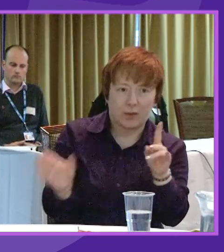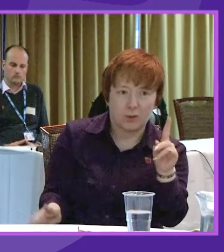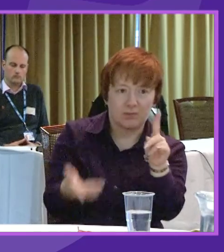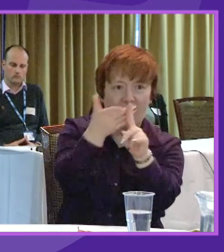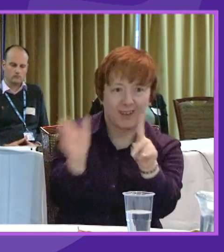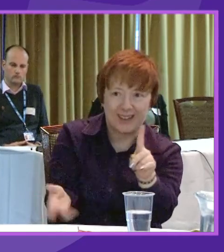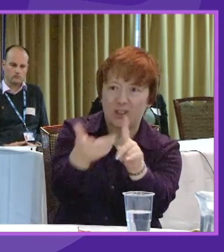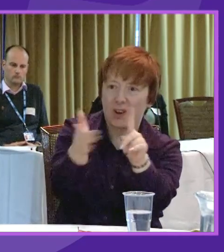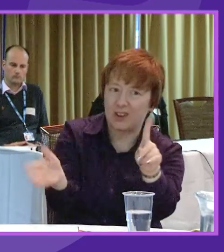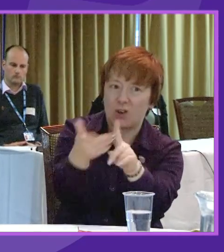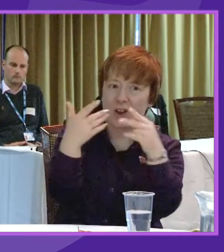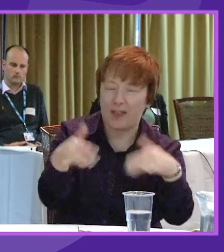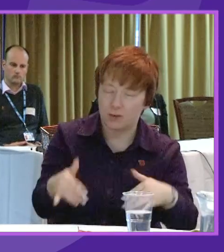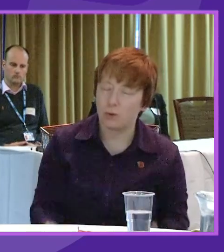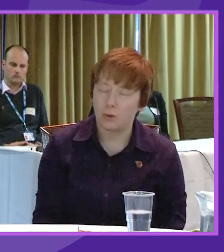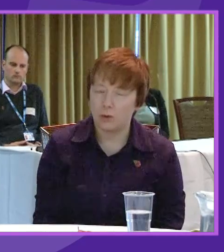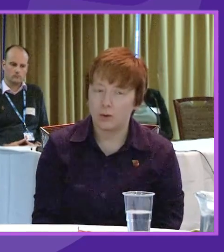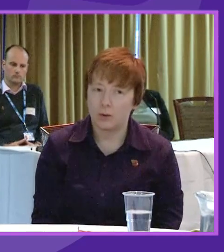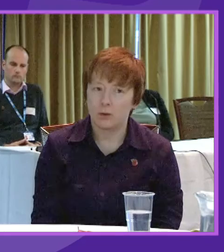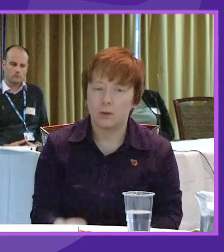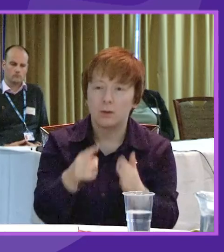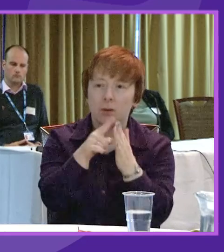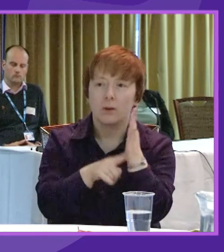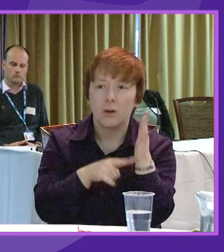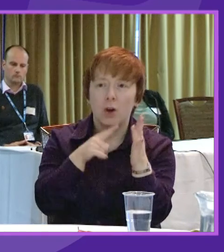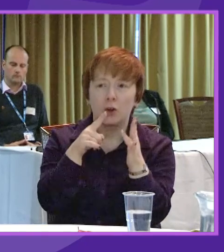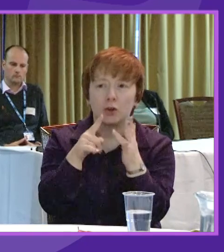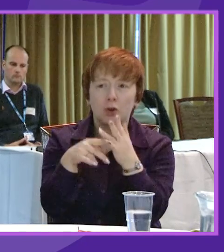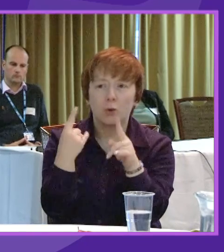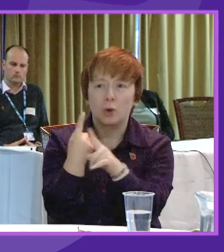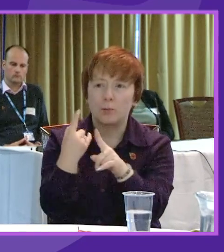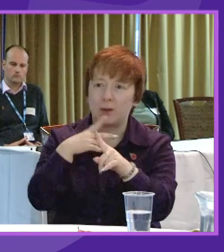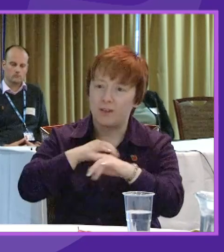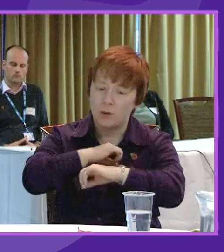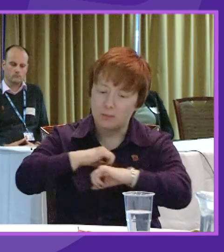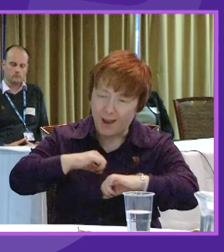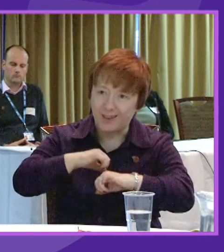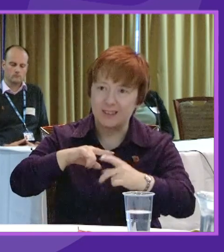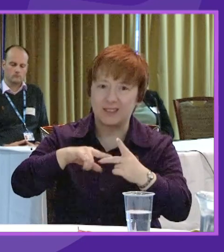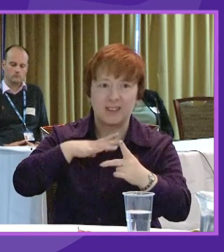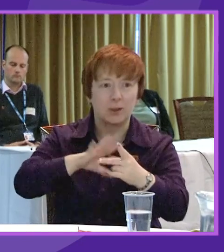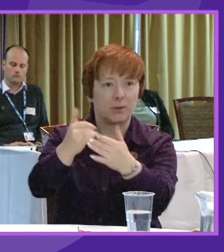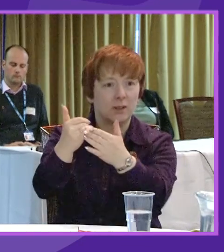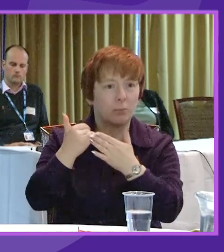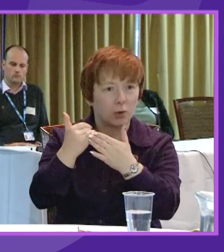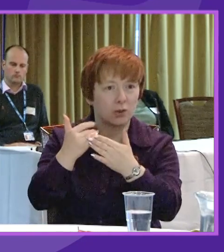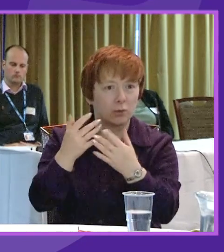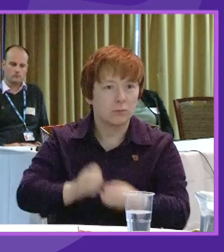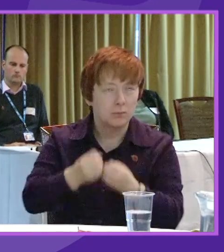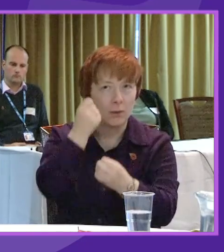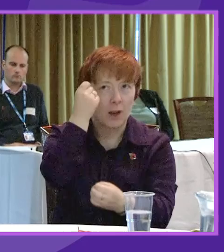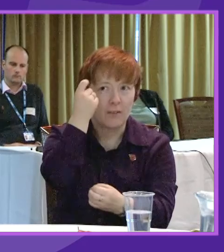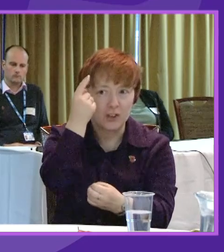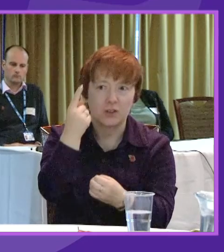because of working to targets. Joe talked this morning about the need for space, the need to be supported to innovate and to have our